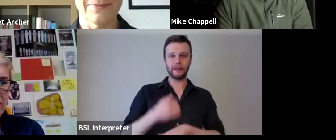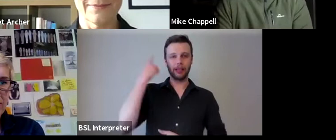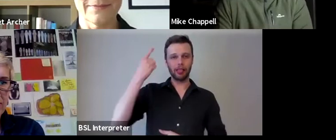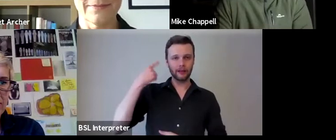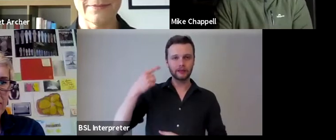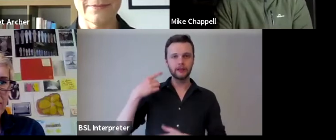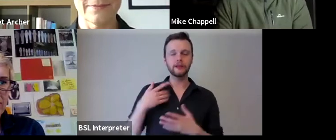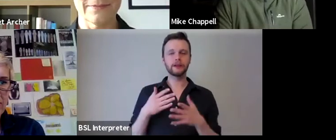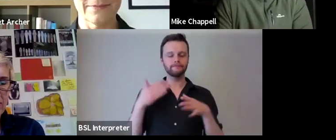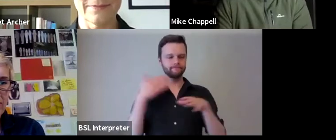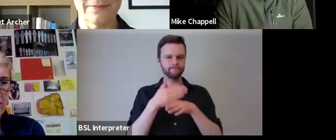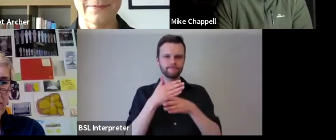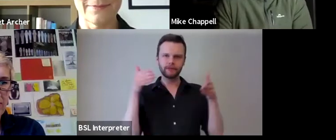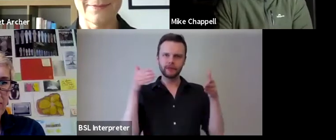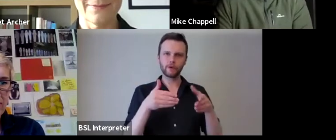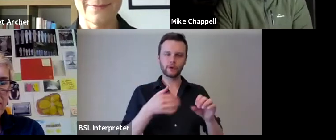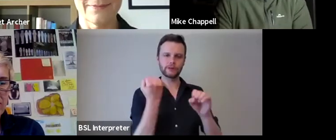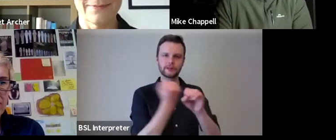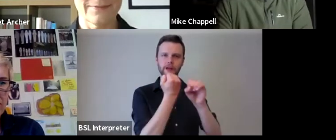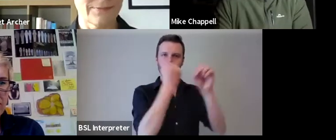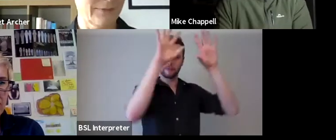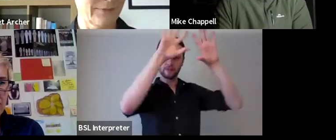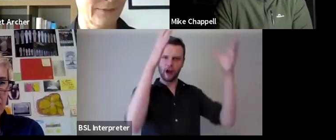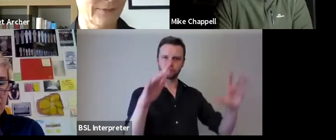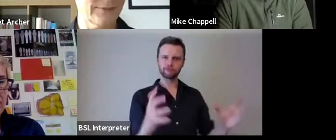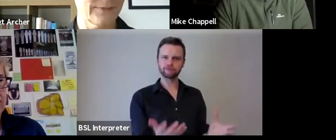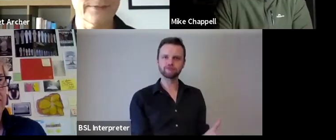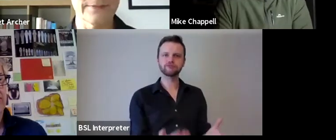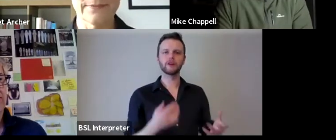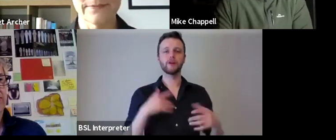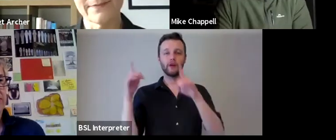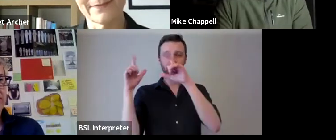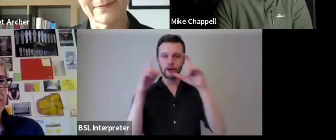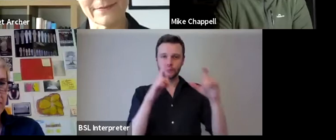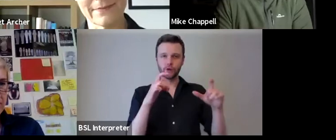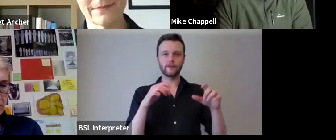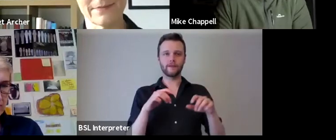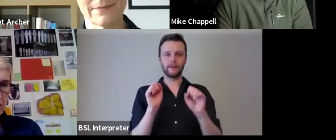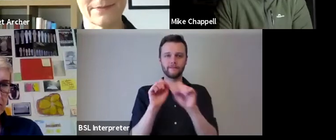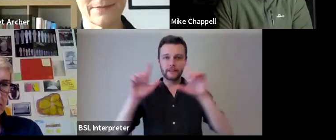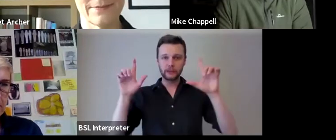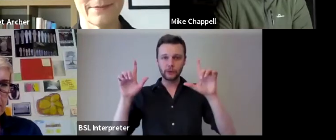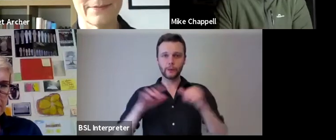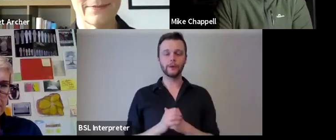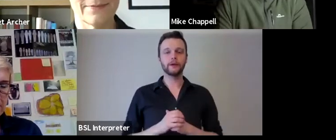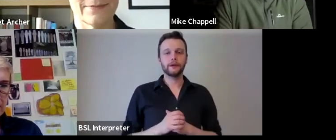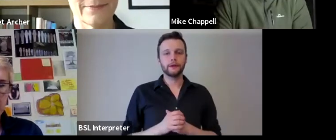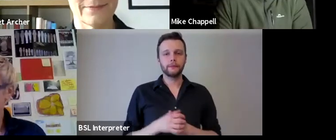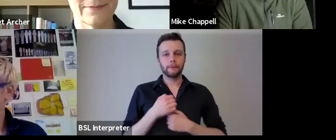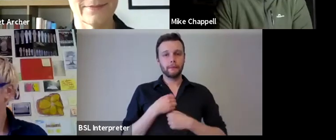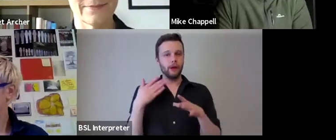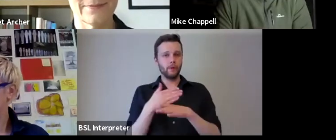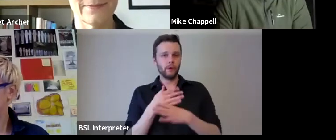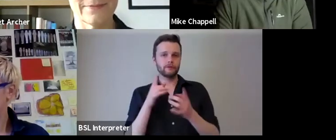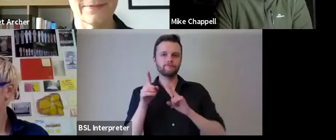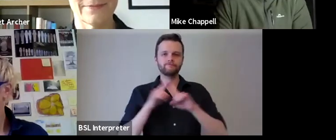practice consists of sculptures, kind of large scale installations, photography, and video. And in my work, I try to